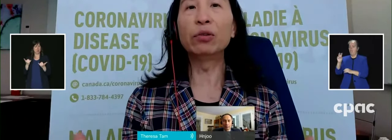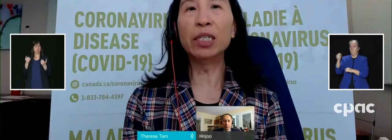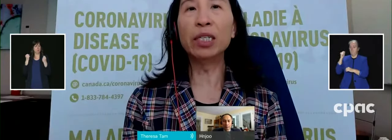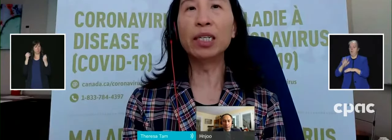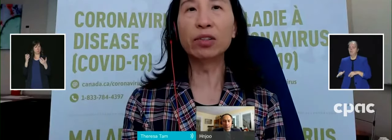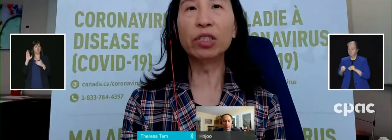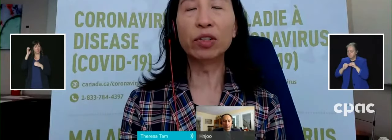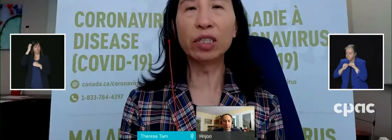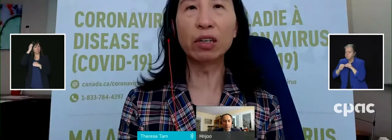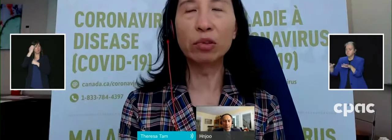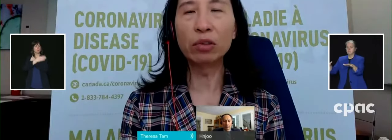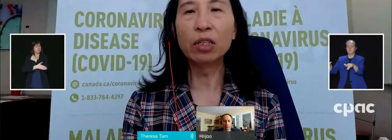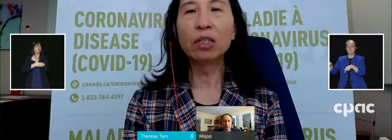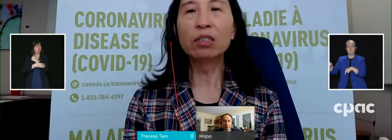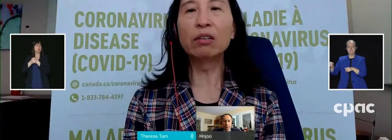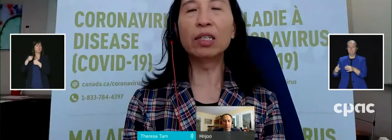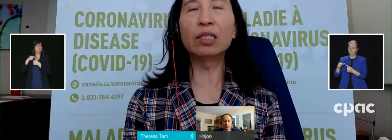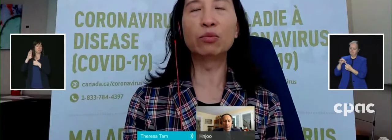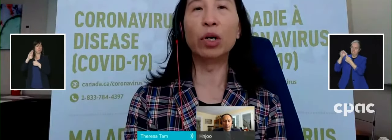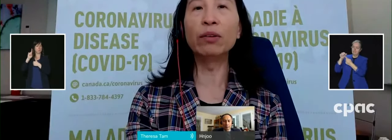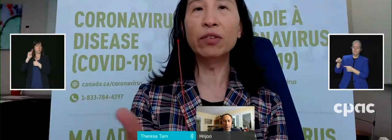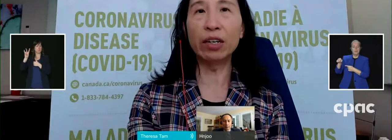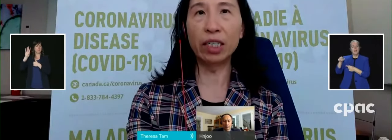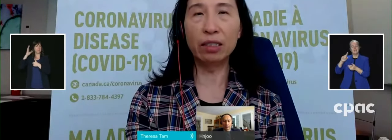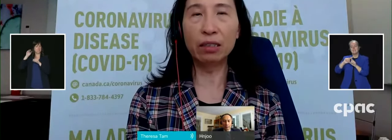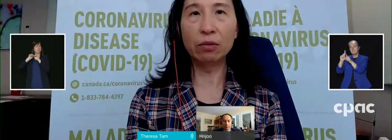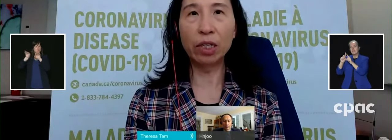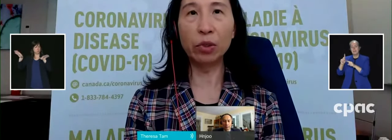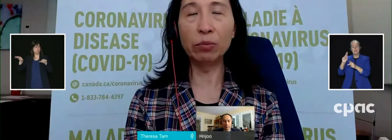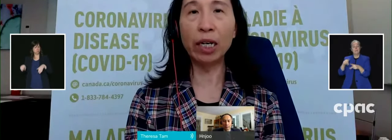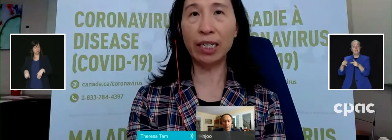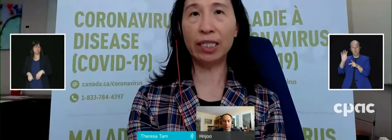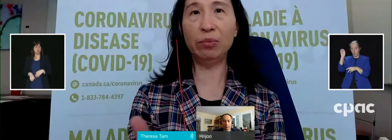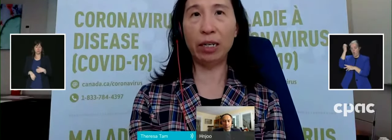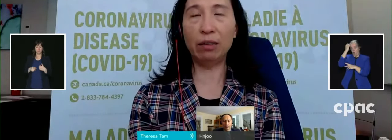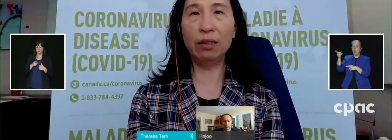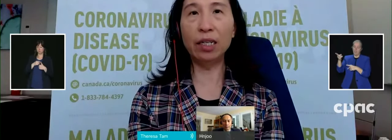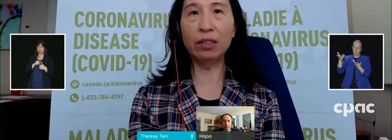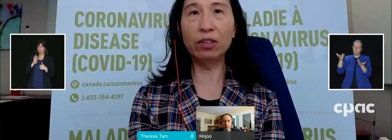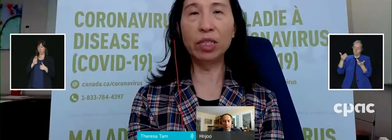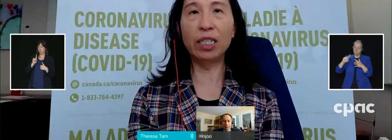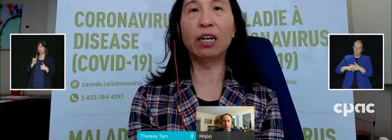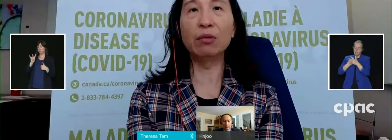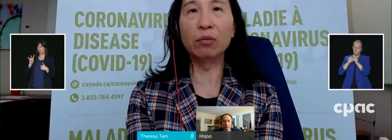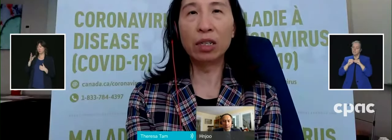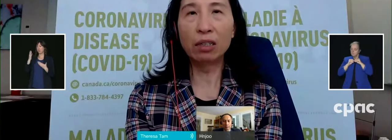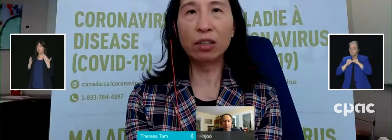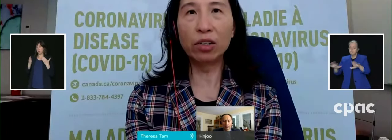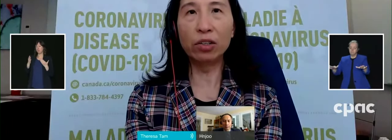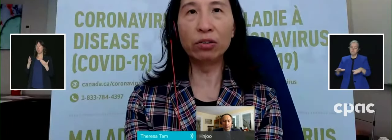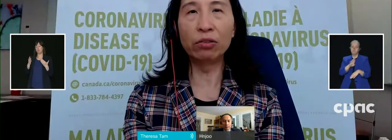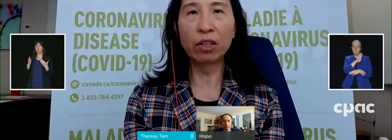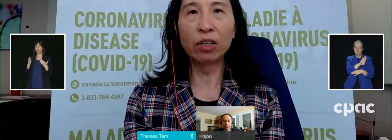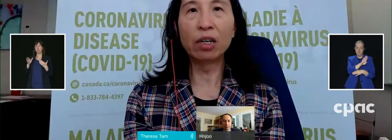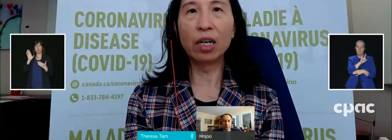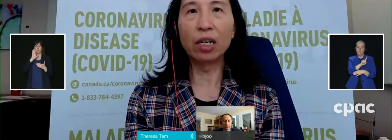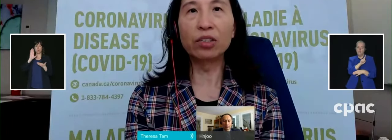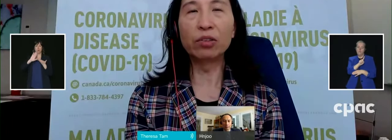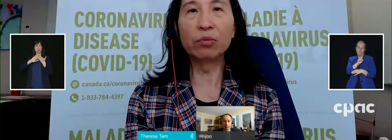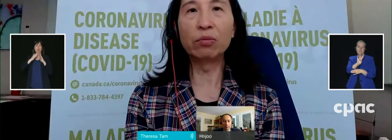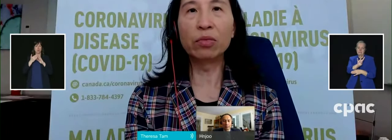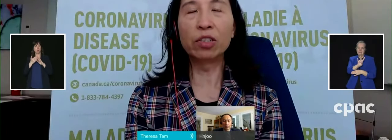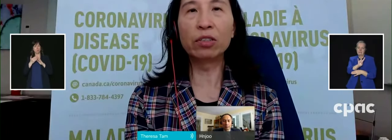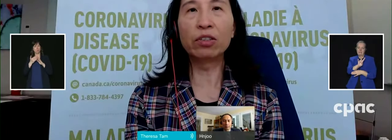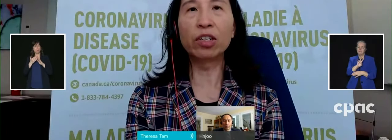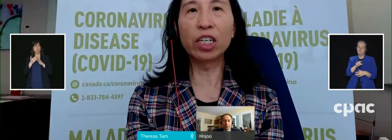number of European countries, for example. So this is one variant where we might expect it to become the new